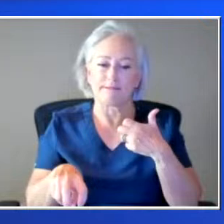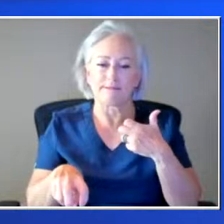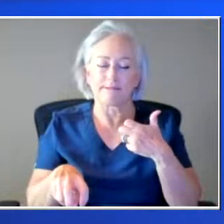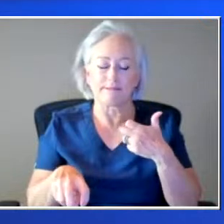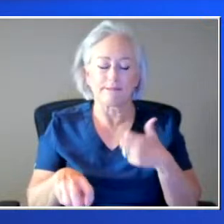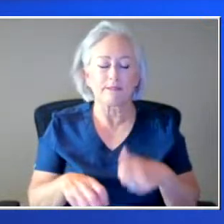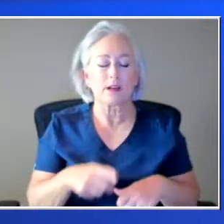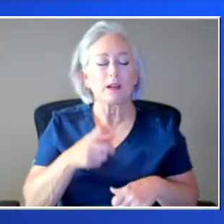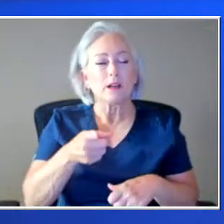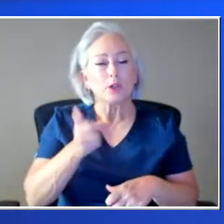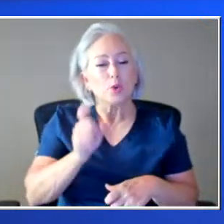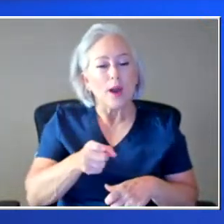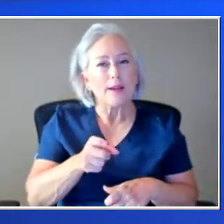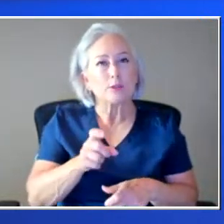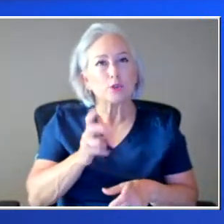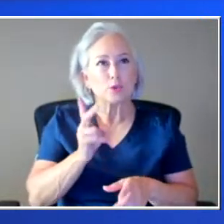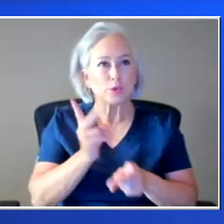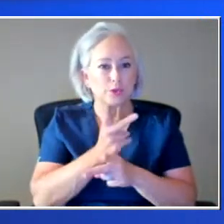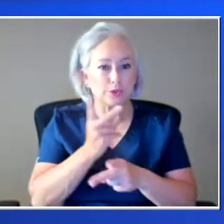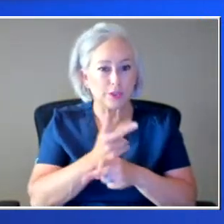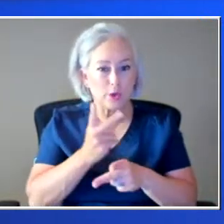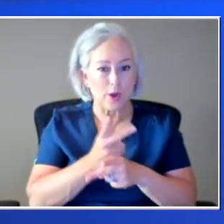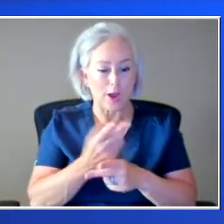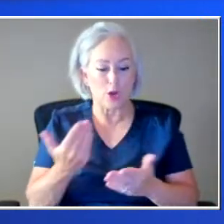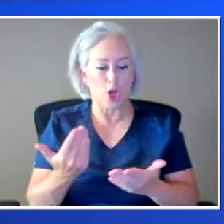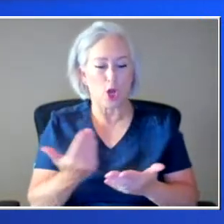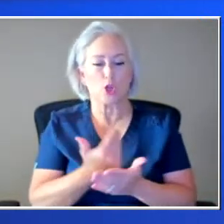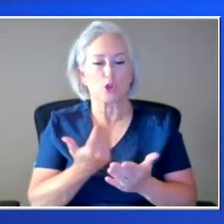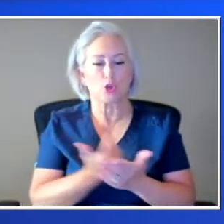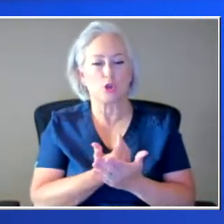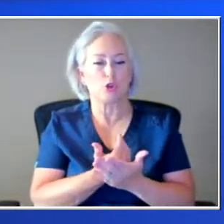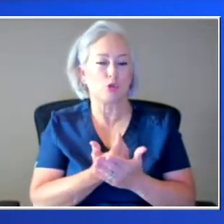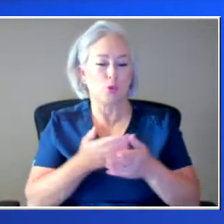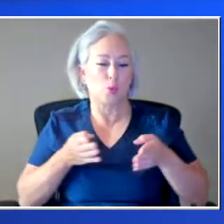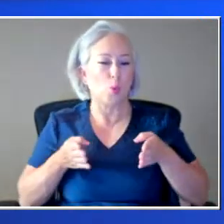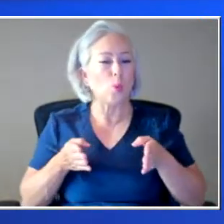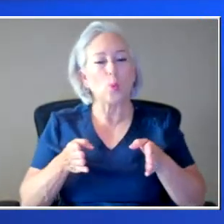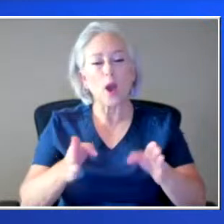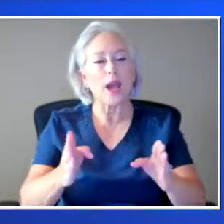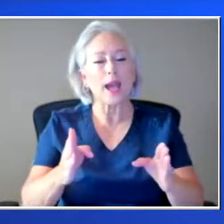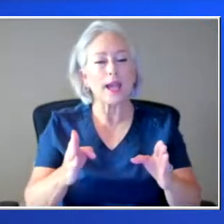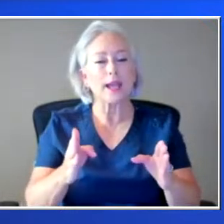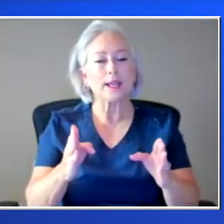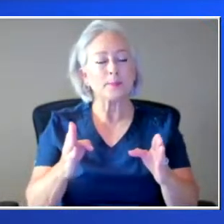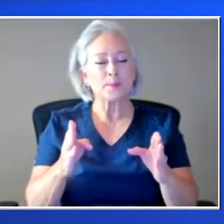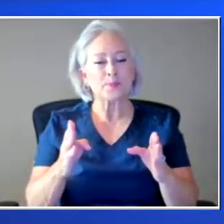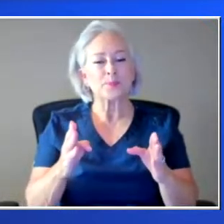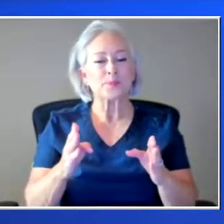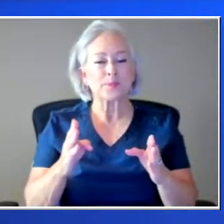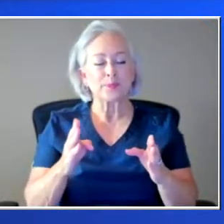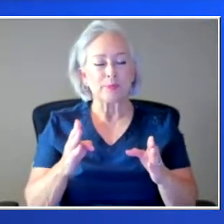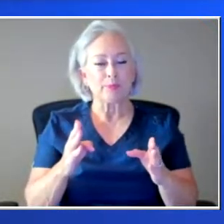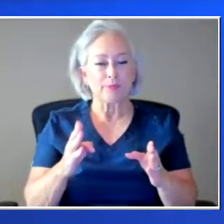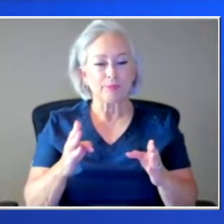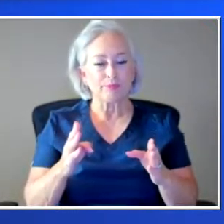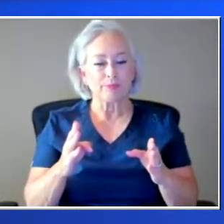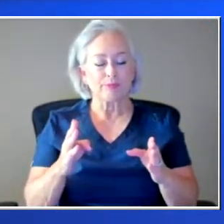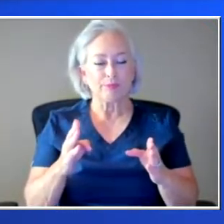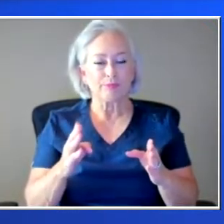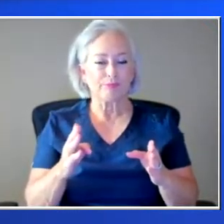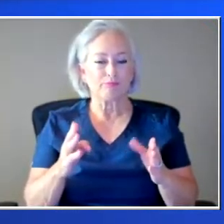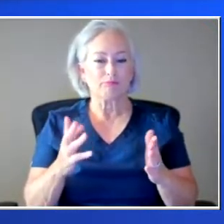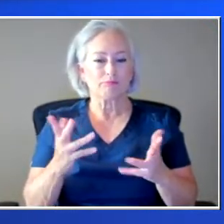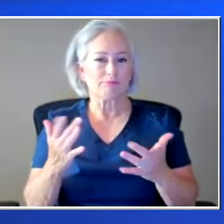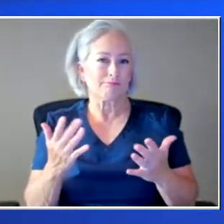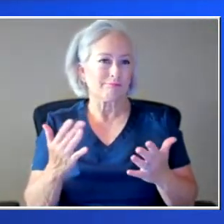out a new way to, you know, and a new way to